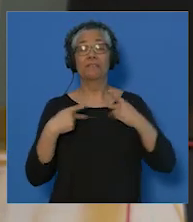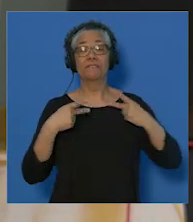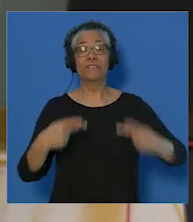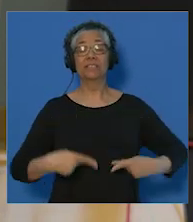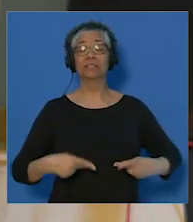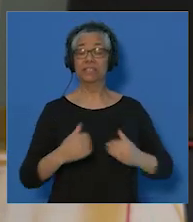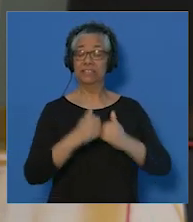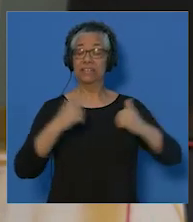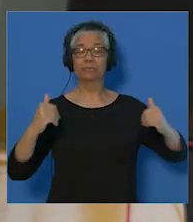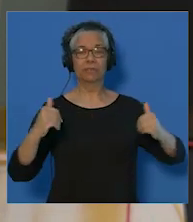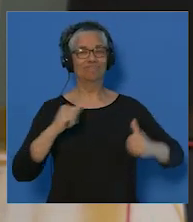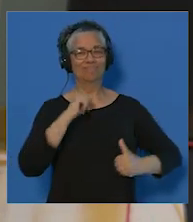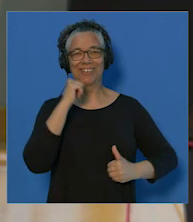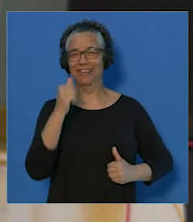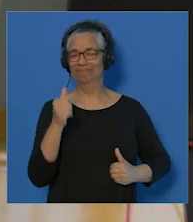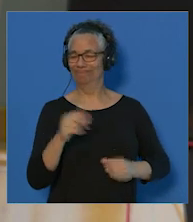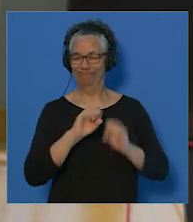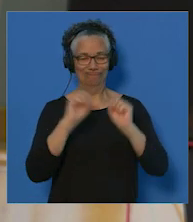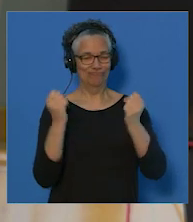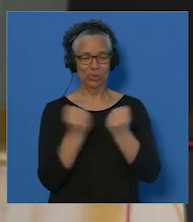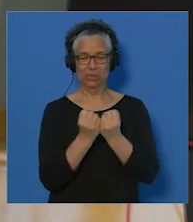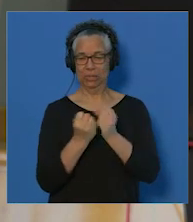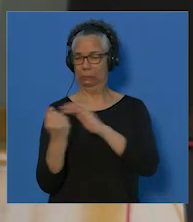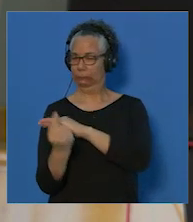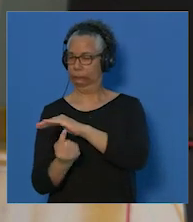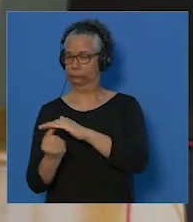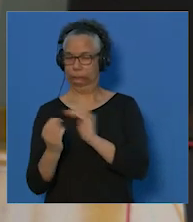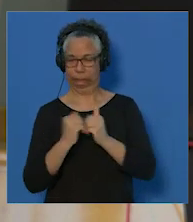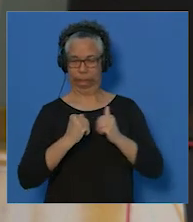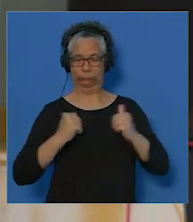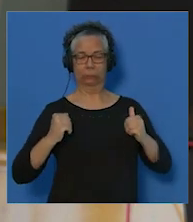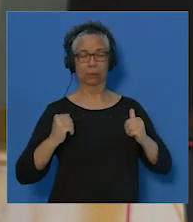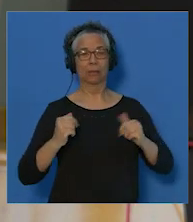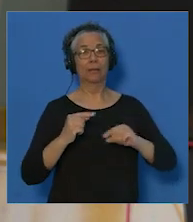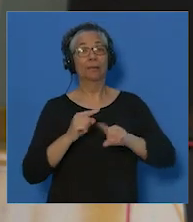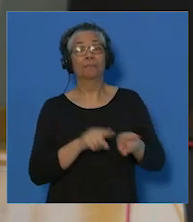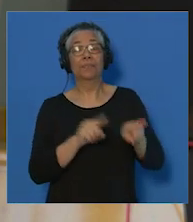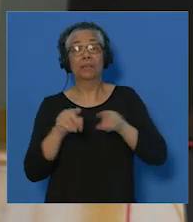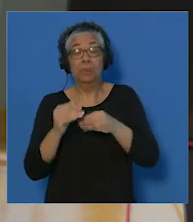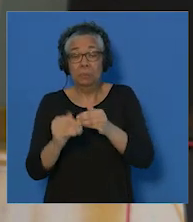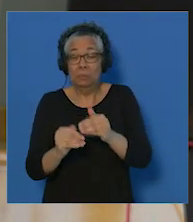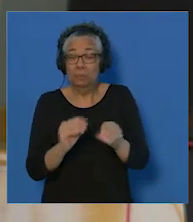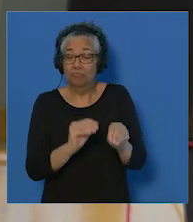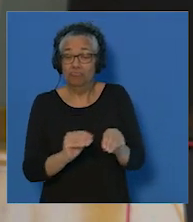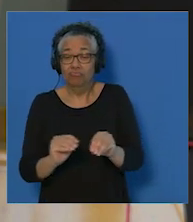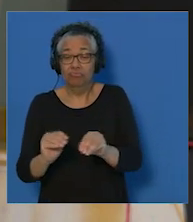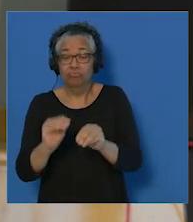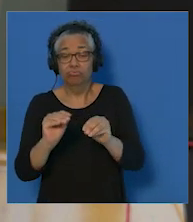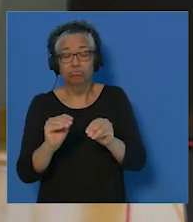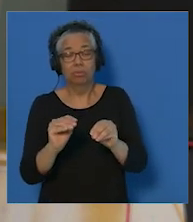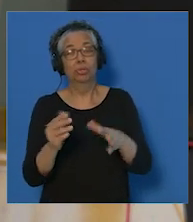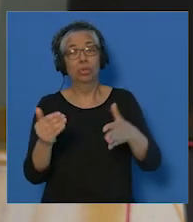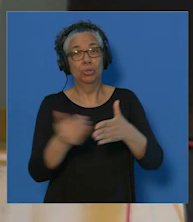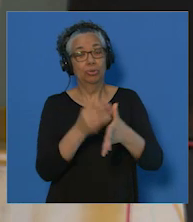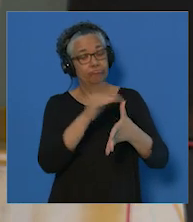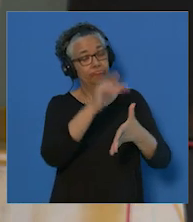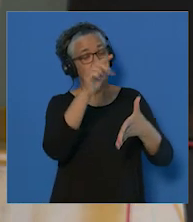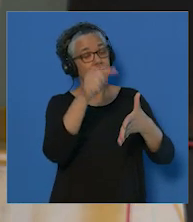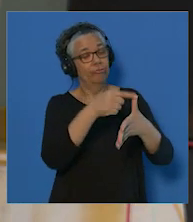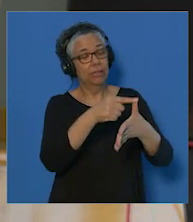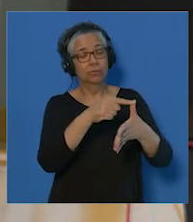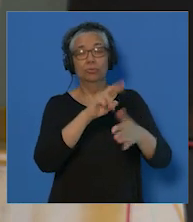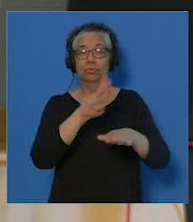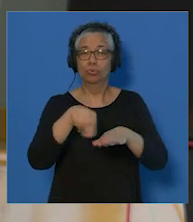isolated. This is important as we move through our gradual phases of reopening and transitioning to our new normal. The Premier